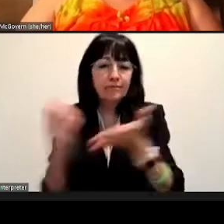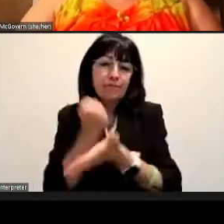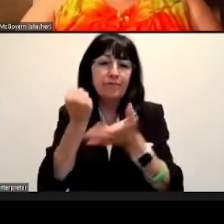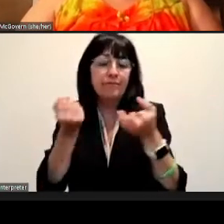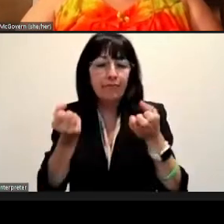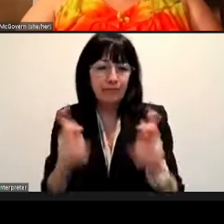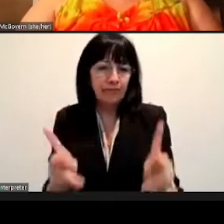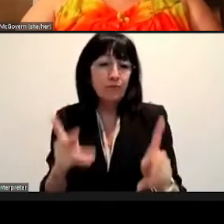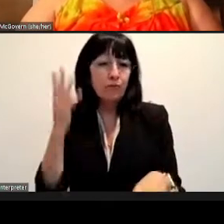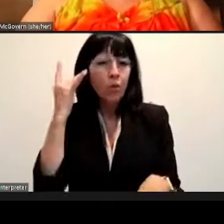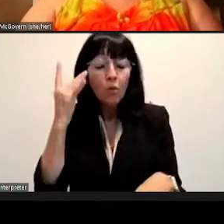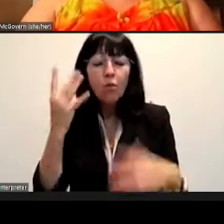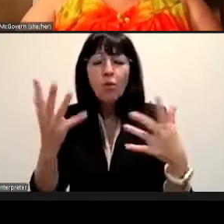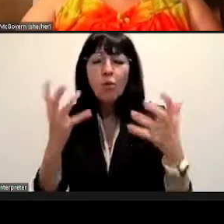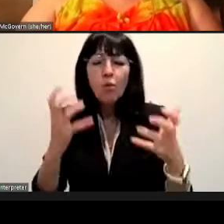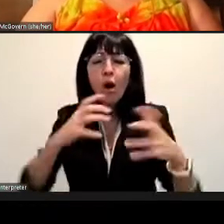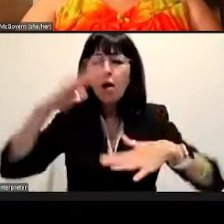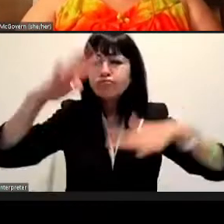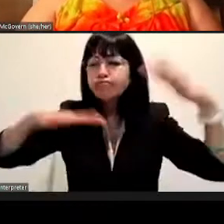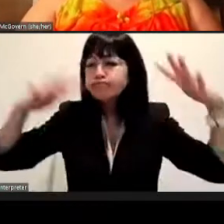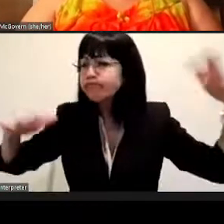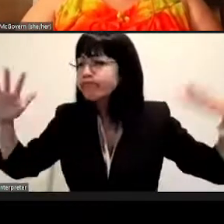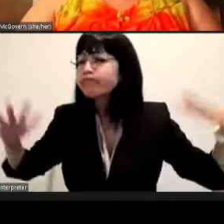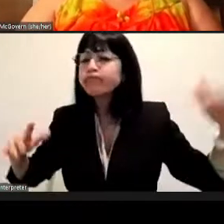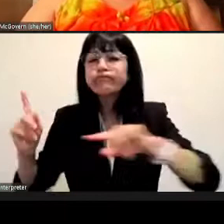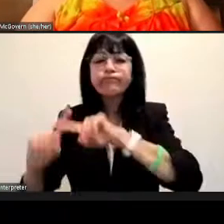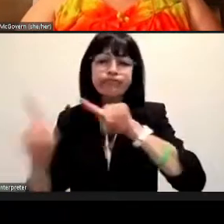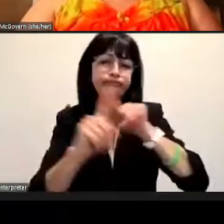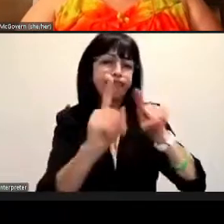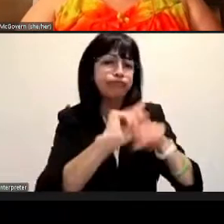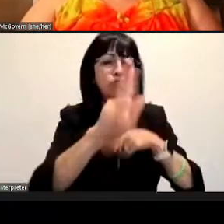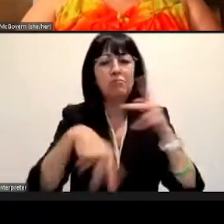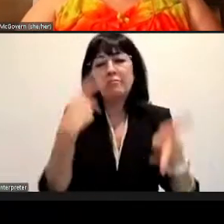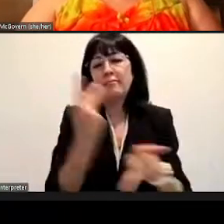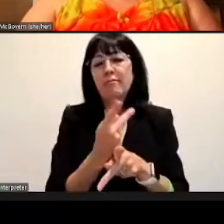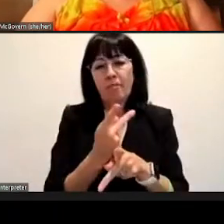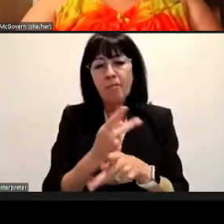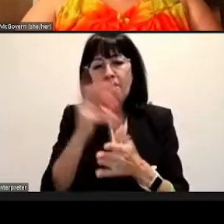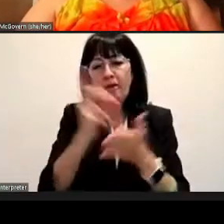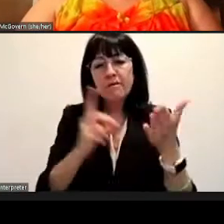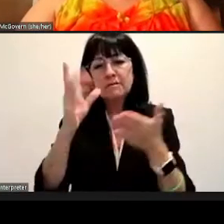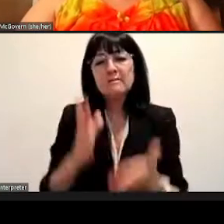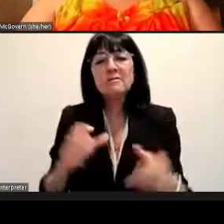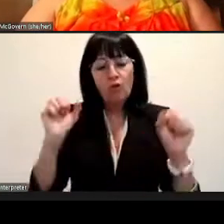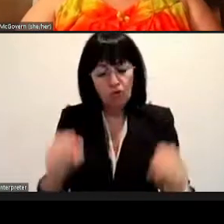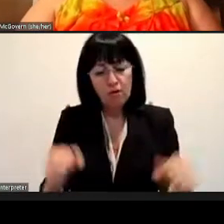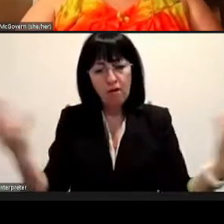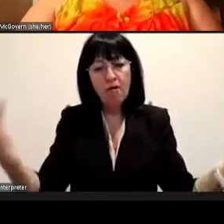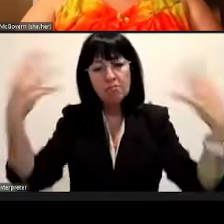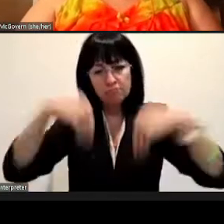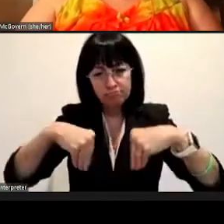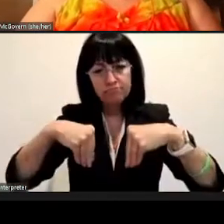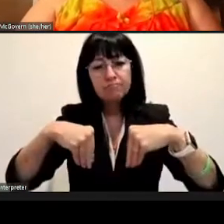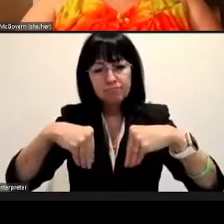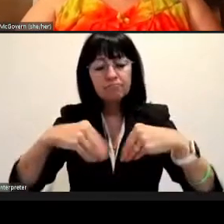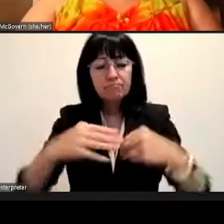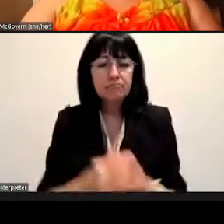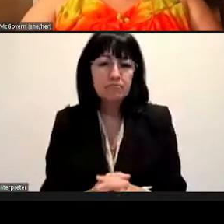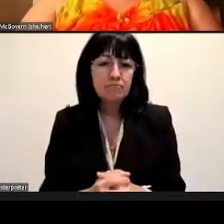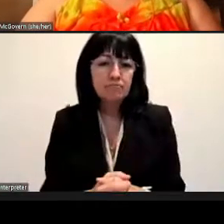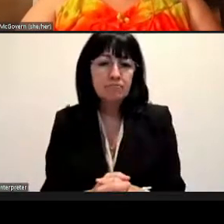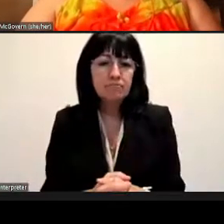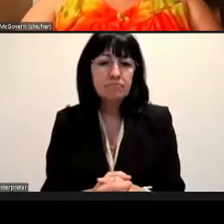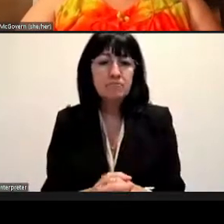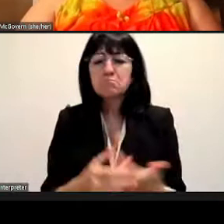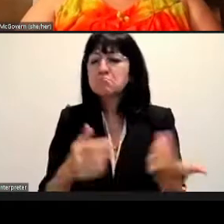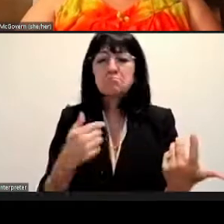of color, Black designers, Indigenous designers, they're sitting with us. So I'm going to just leave it open. I'm not going to actually call in